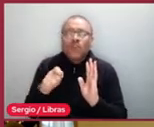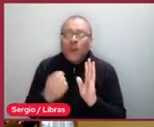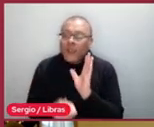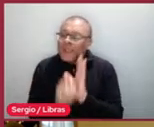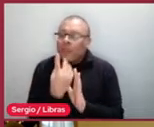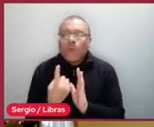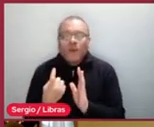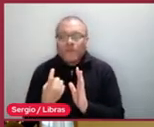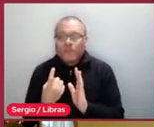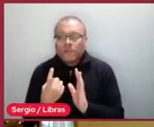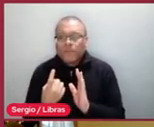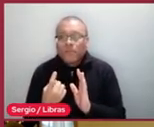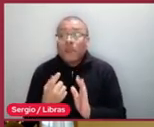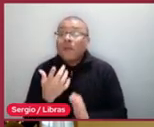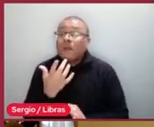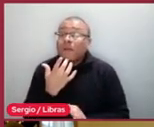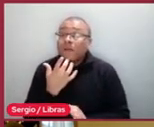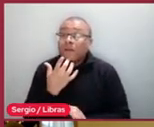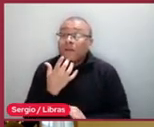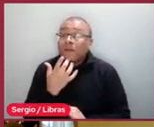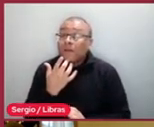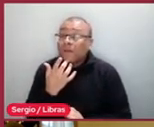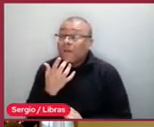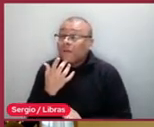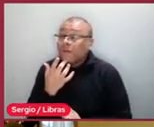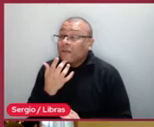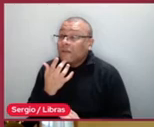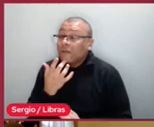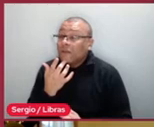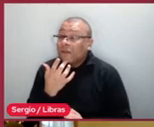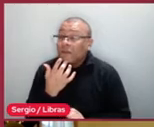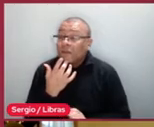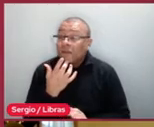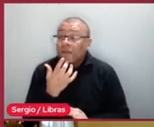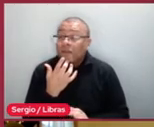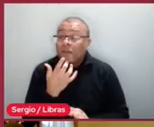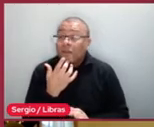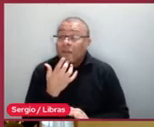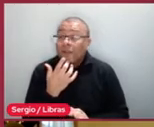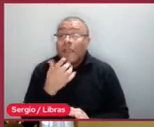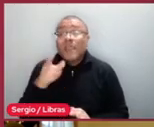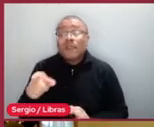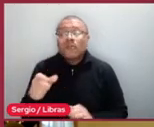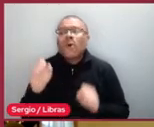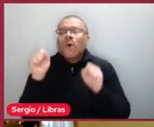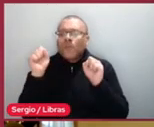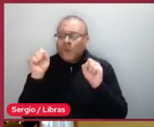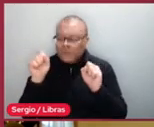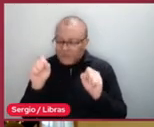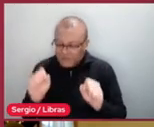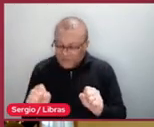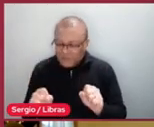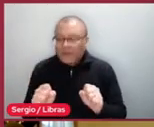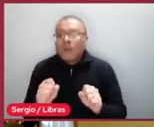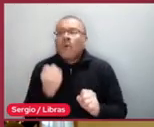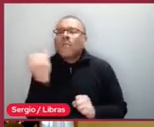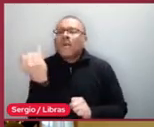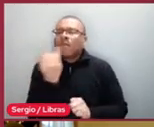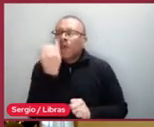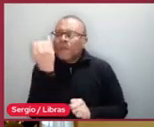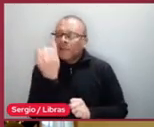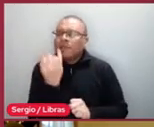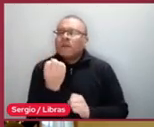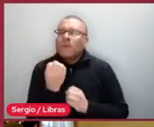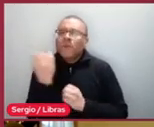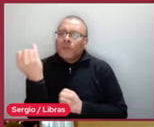it's easier to inspect information. And this one here is kind of a big deal, and I'm going to show why. So to